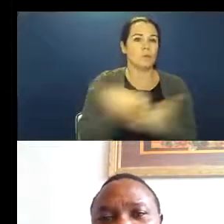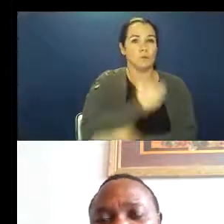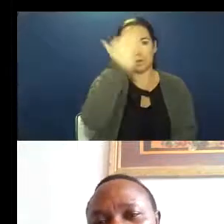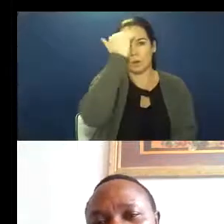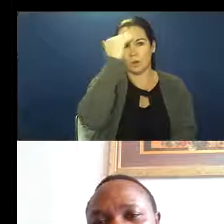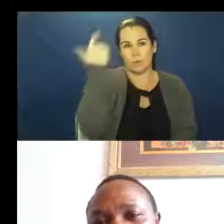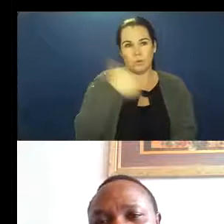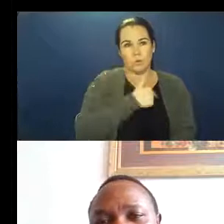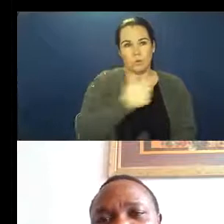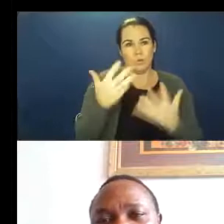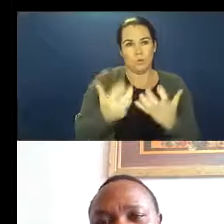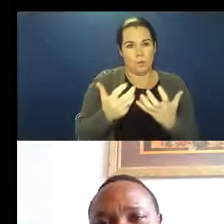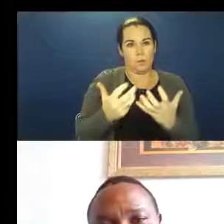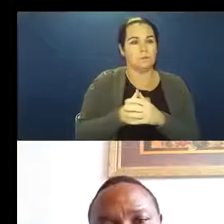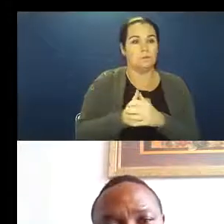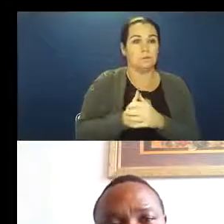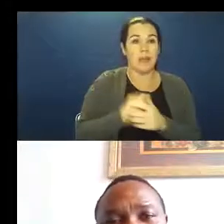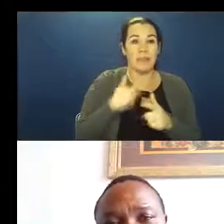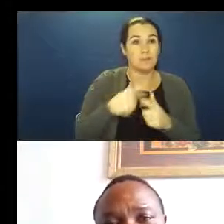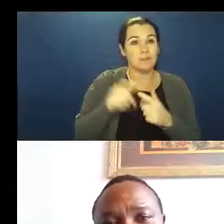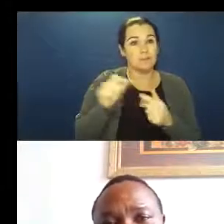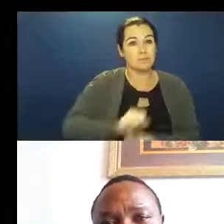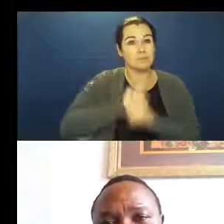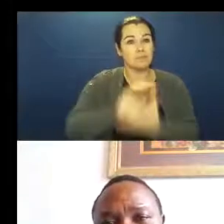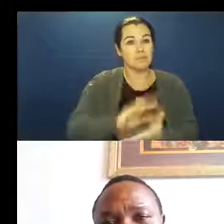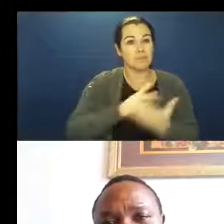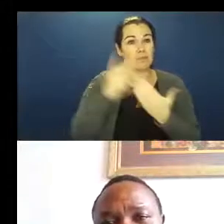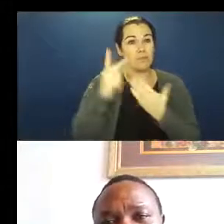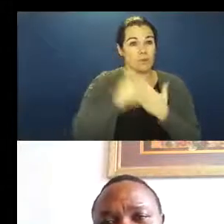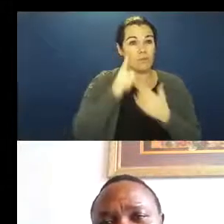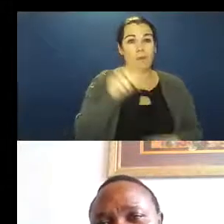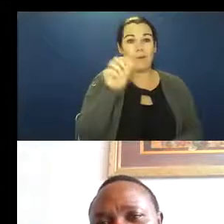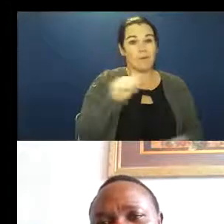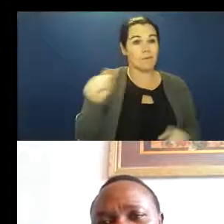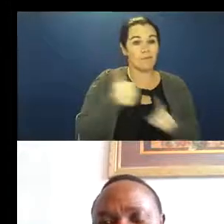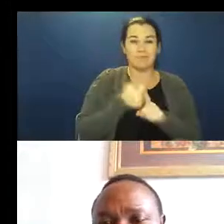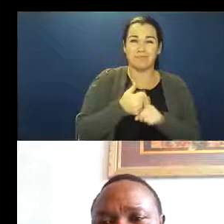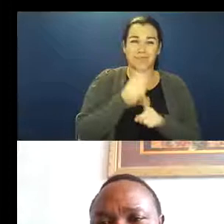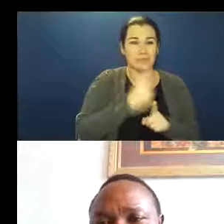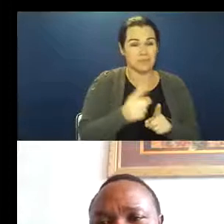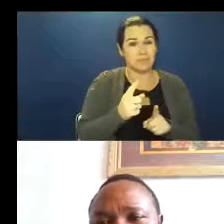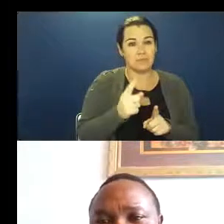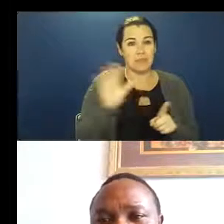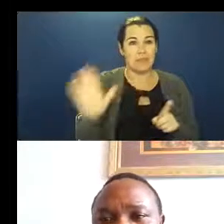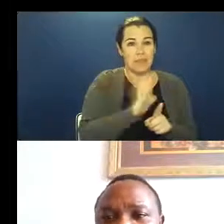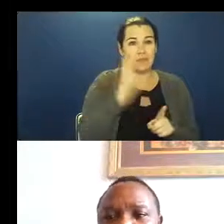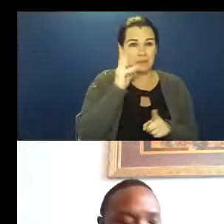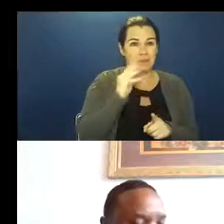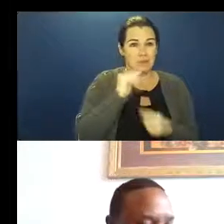so that we can address the problems that African Americans with disabilities experience, and of course other minorities